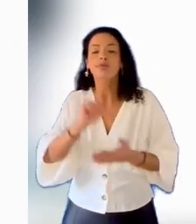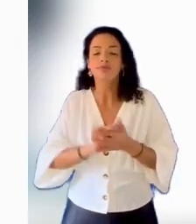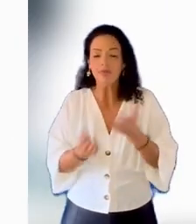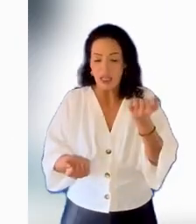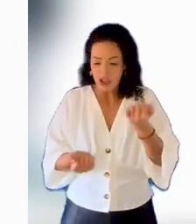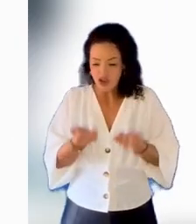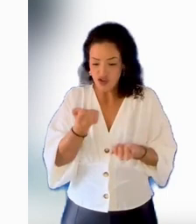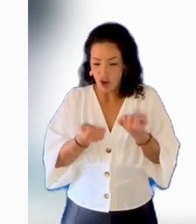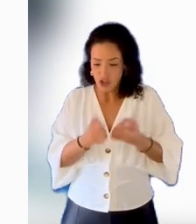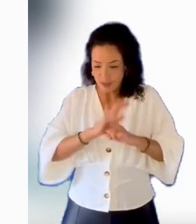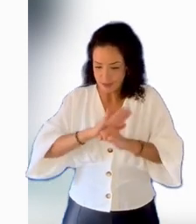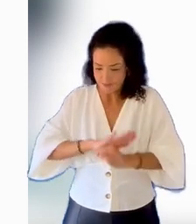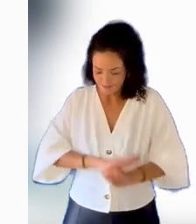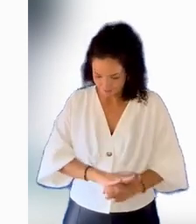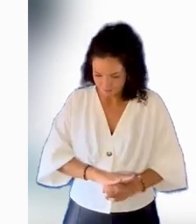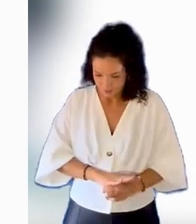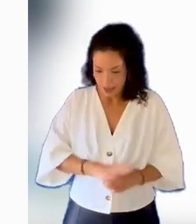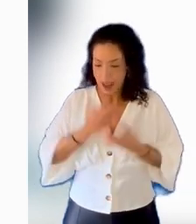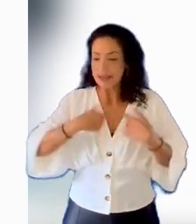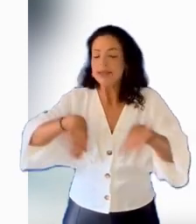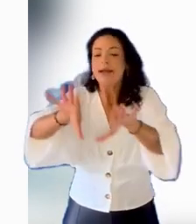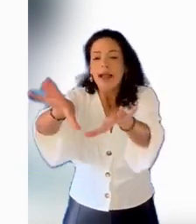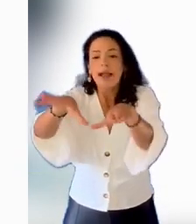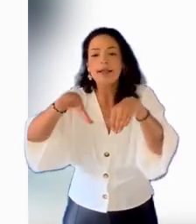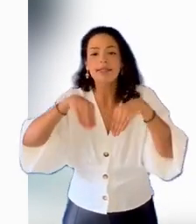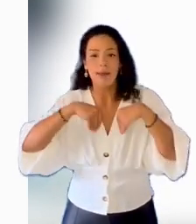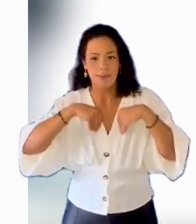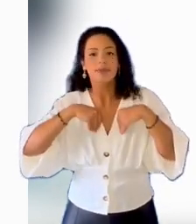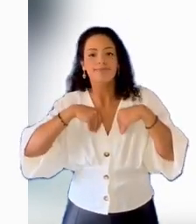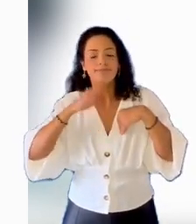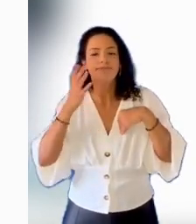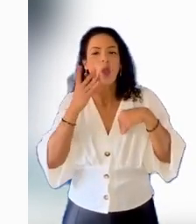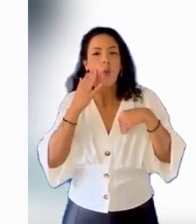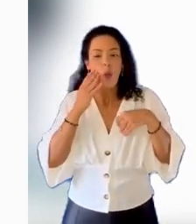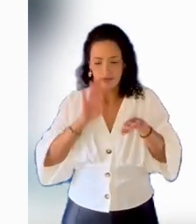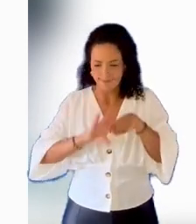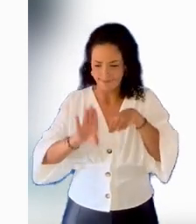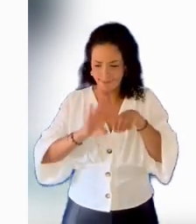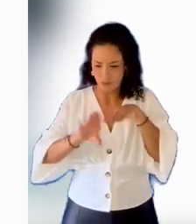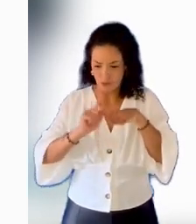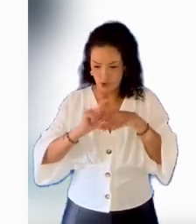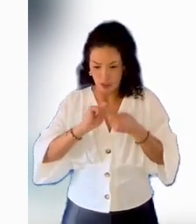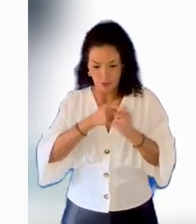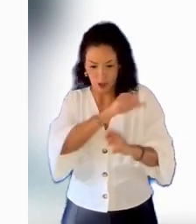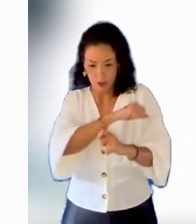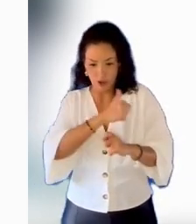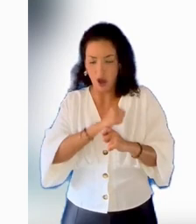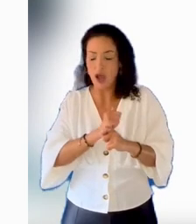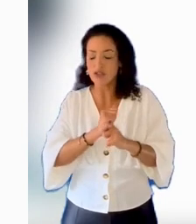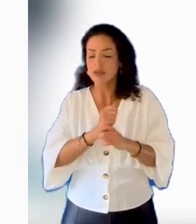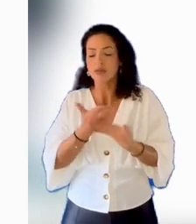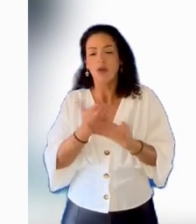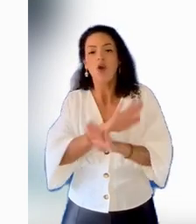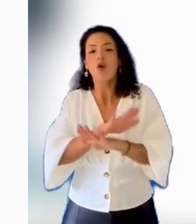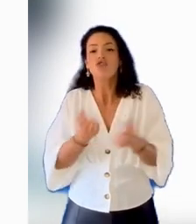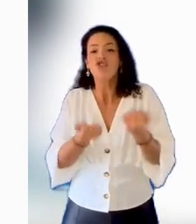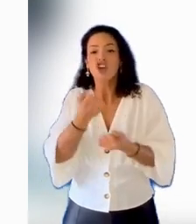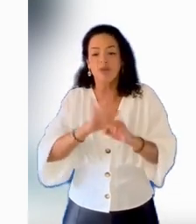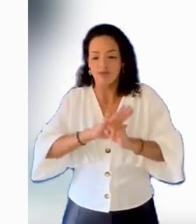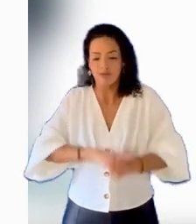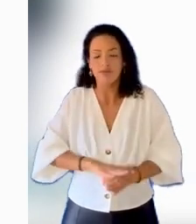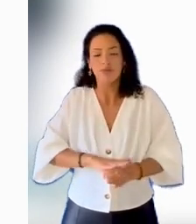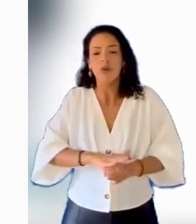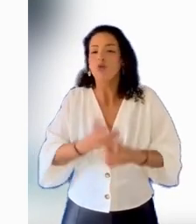Withholding judgment and extending acceptance. When I trained to be a nurse, being non-judgmental was a core skill both taught and expected.